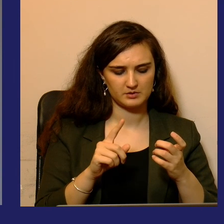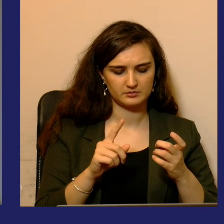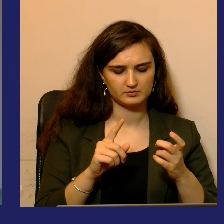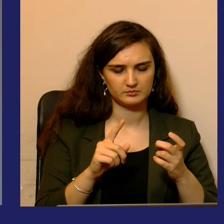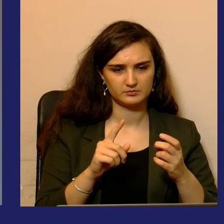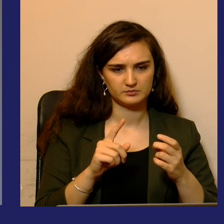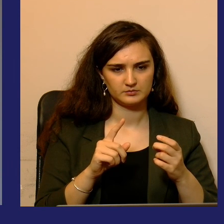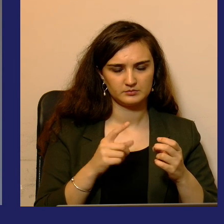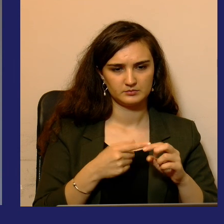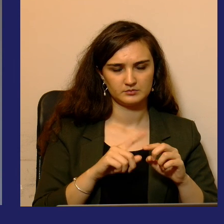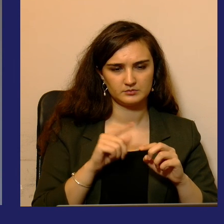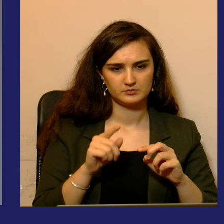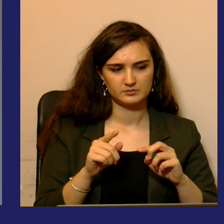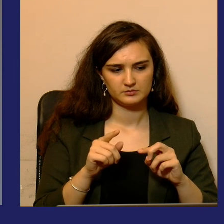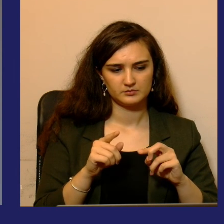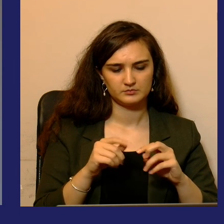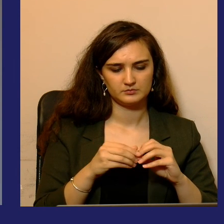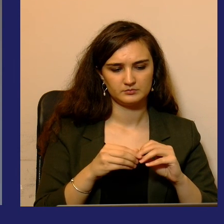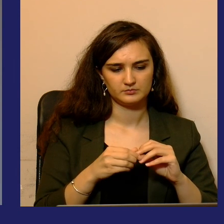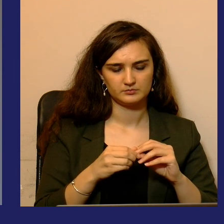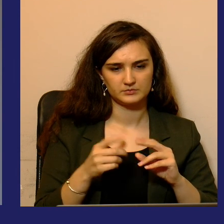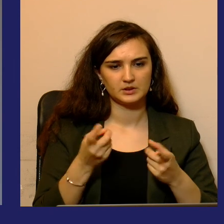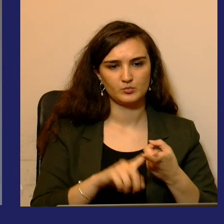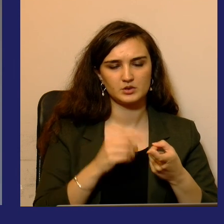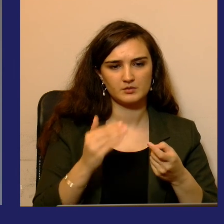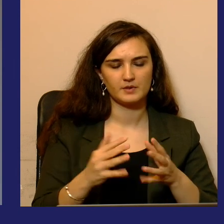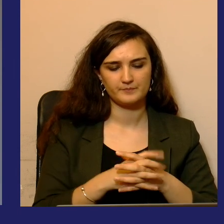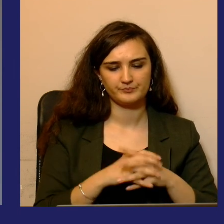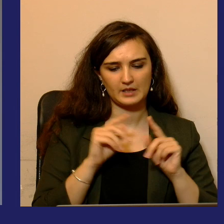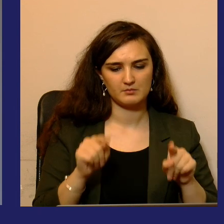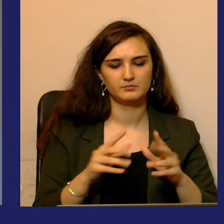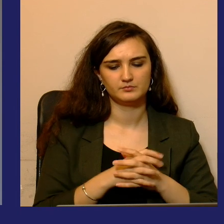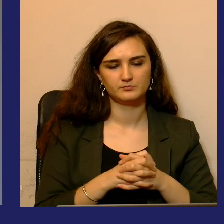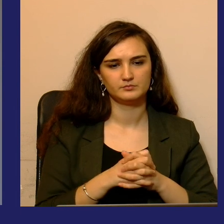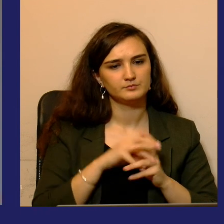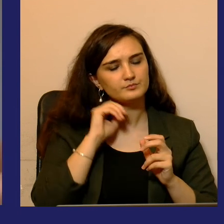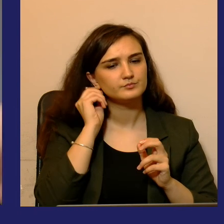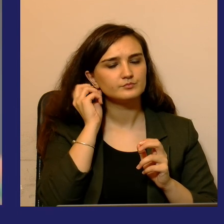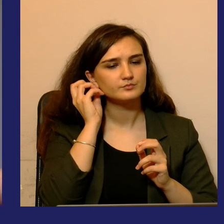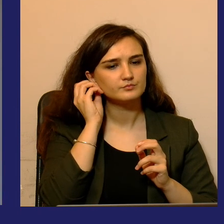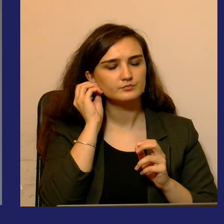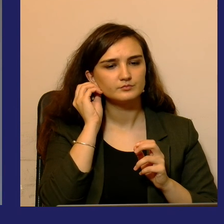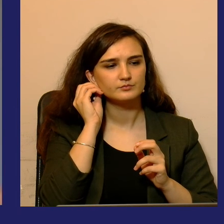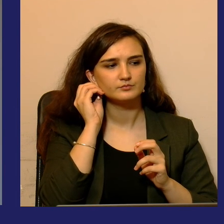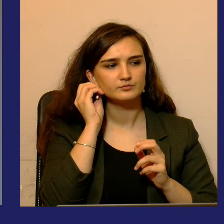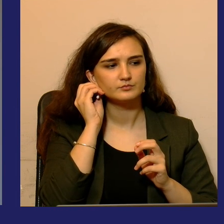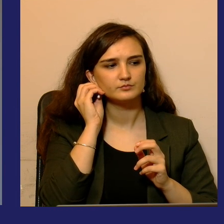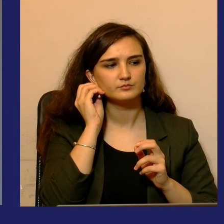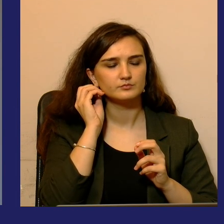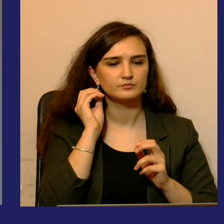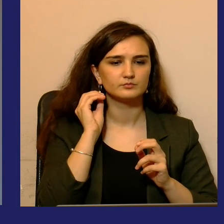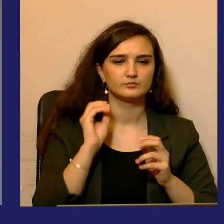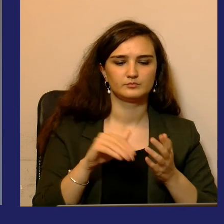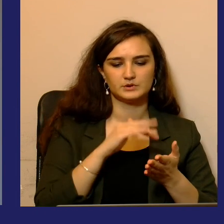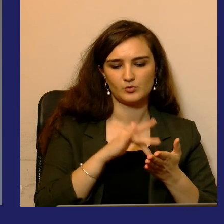of integrity and mutual accountability, whether it's private sector, civil society, the electoral